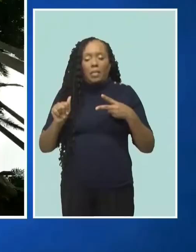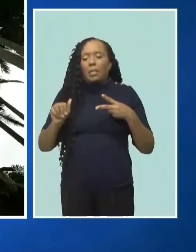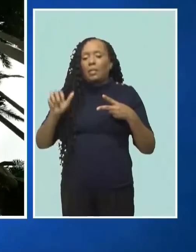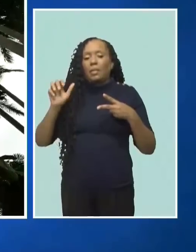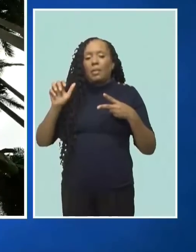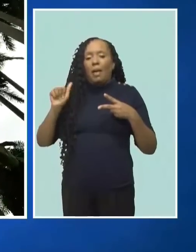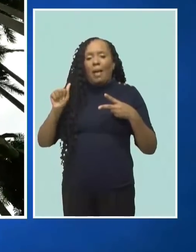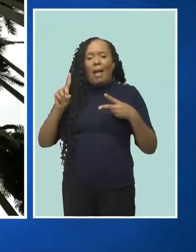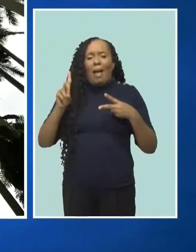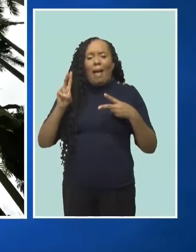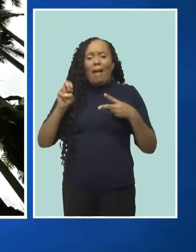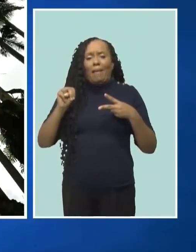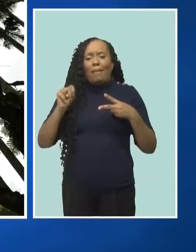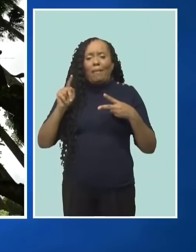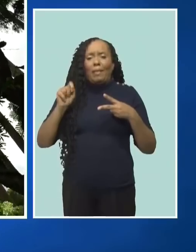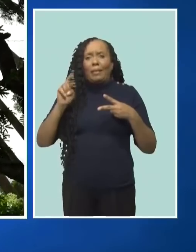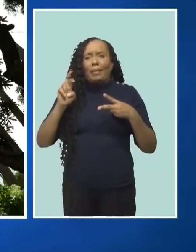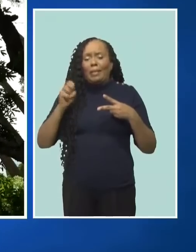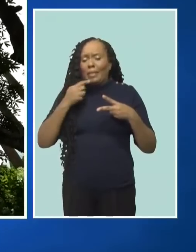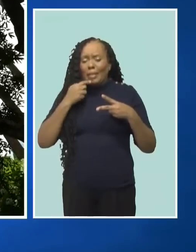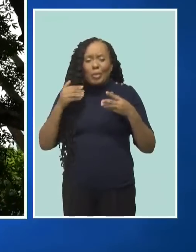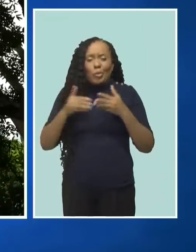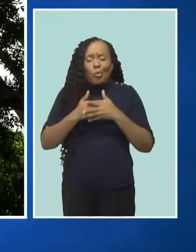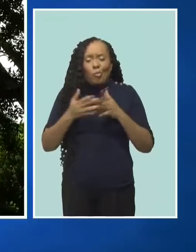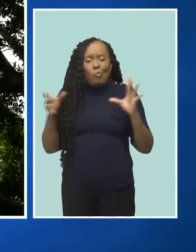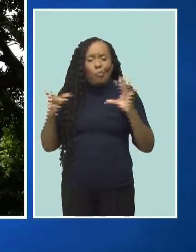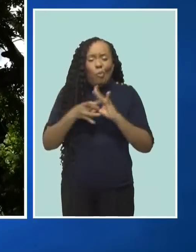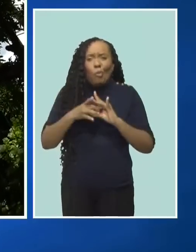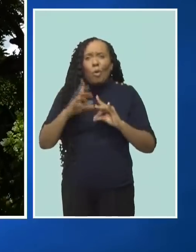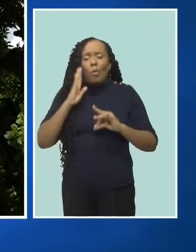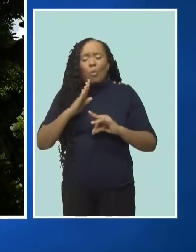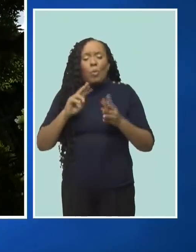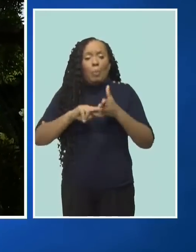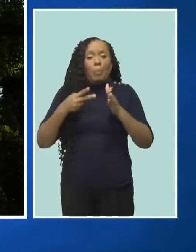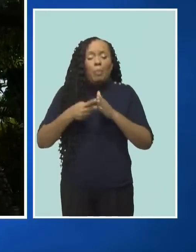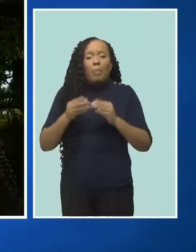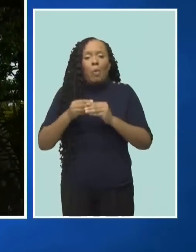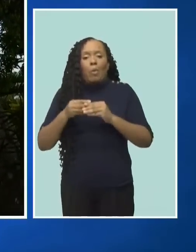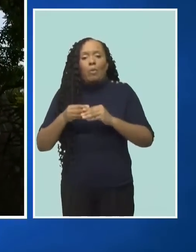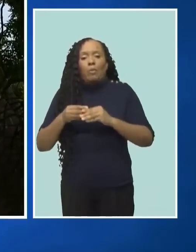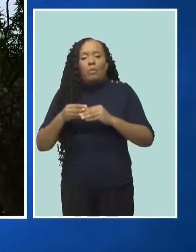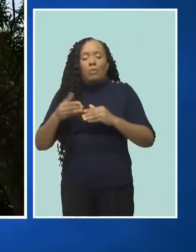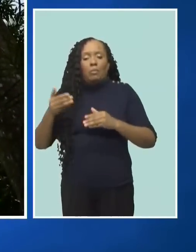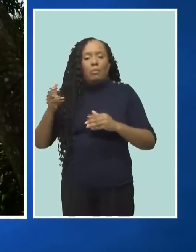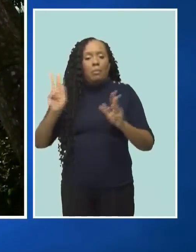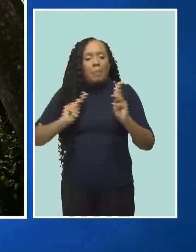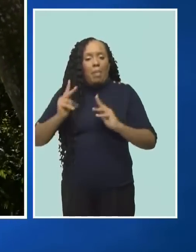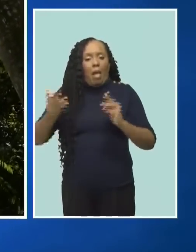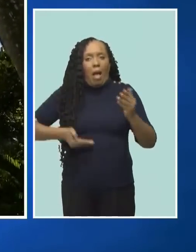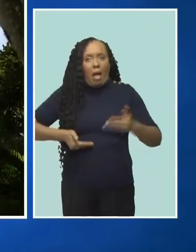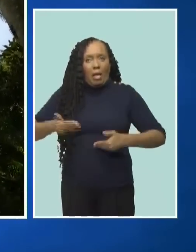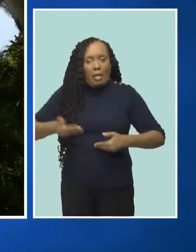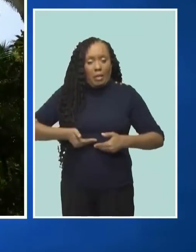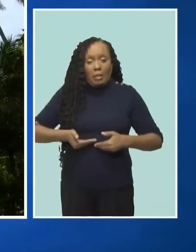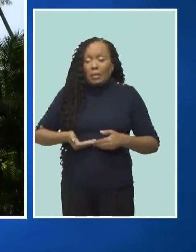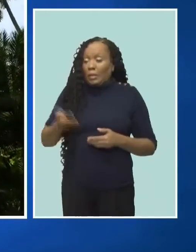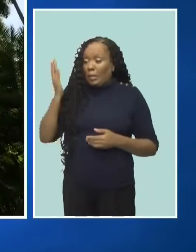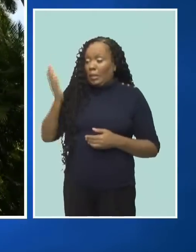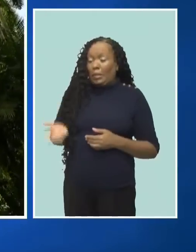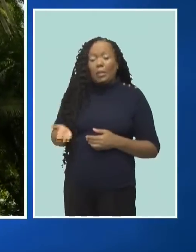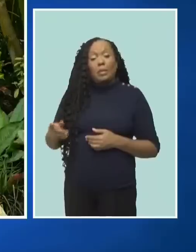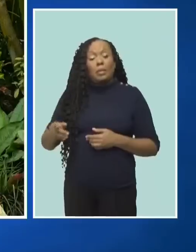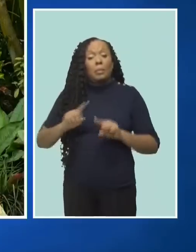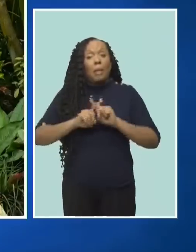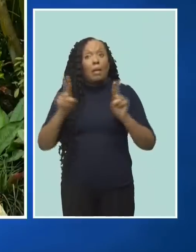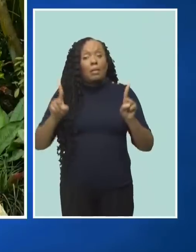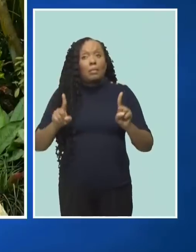says this new partnership is expected to increase employment at the 3-acre property. However, he stresses